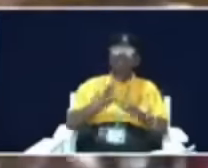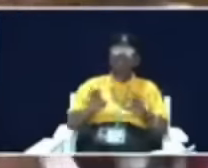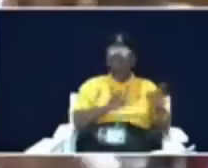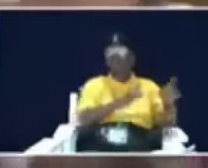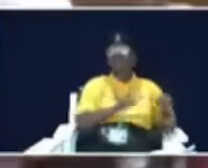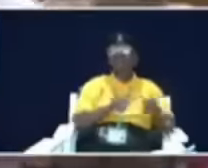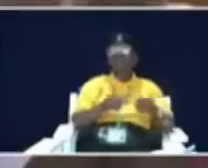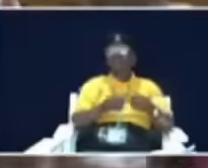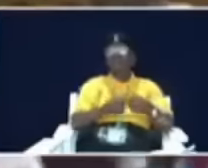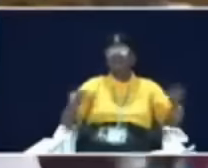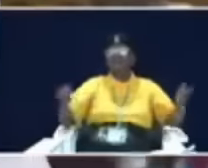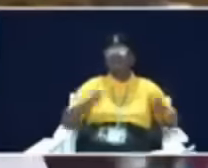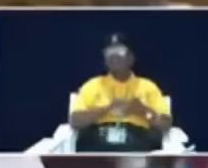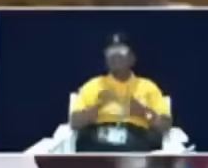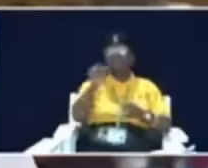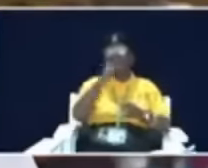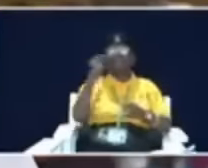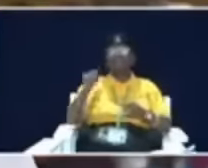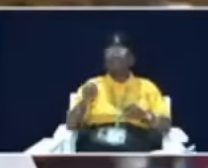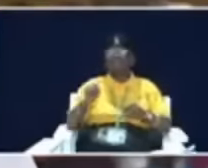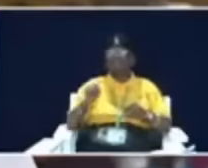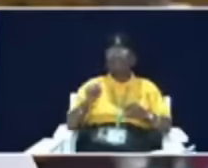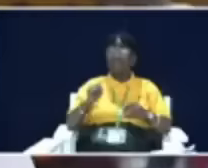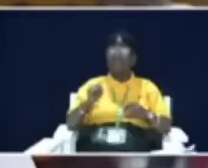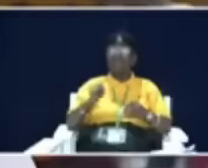to blow a path through the Red Sea.